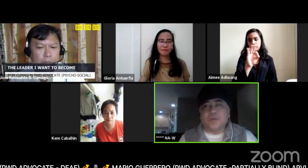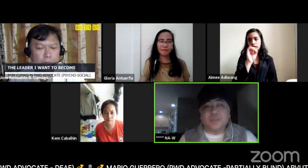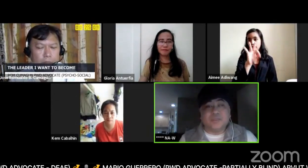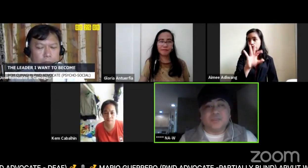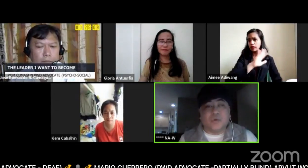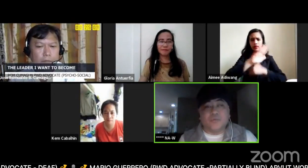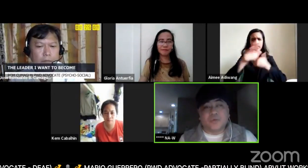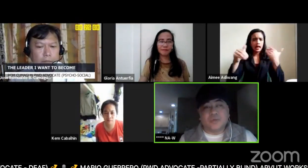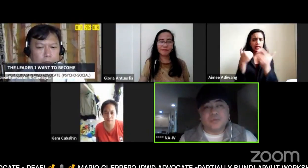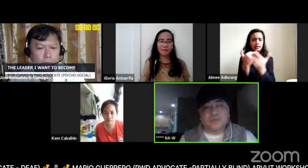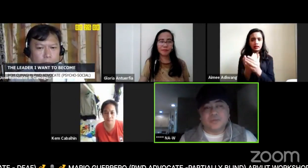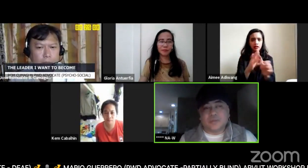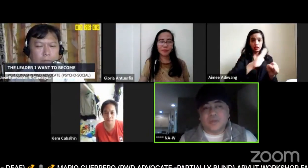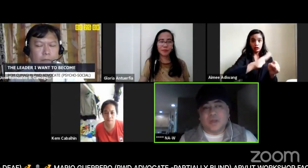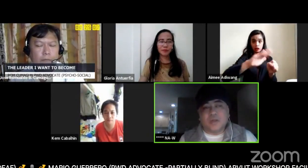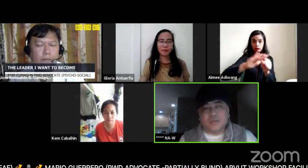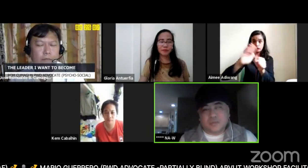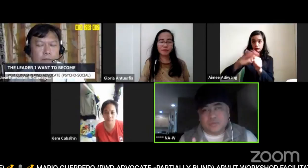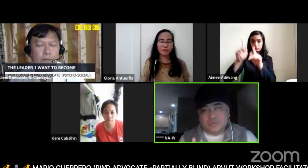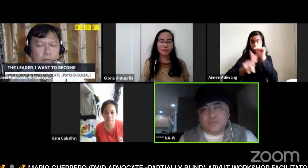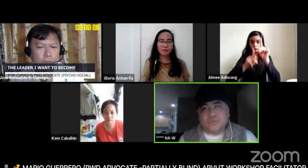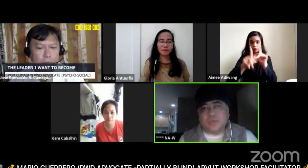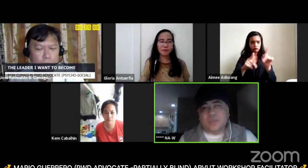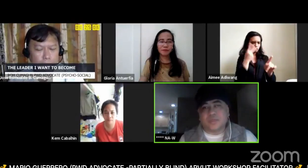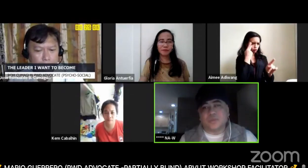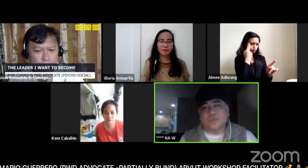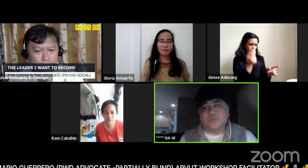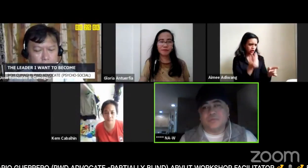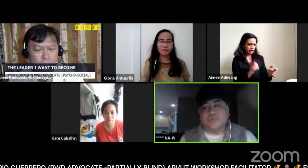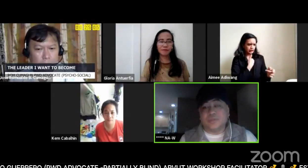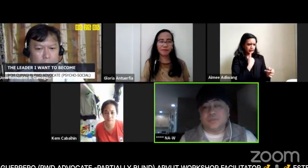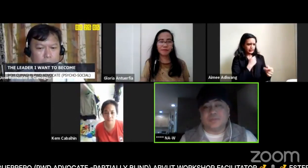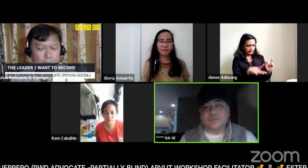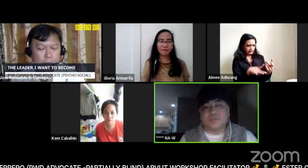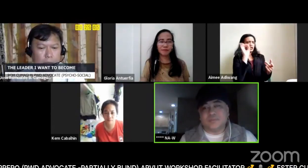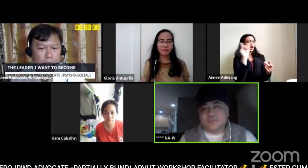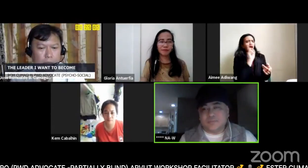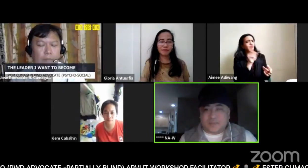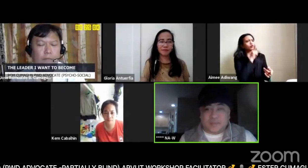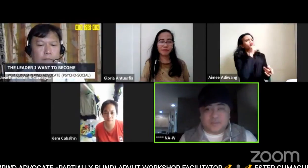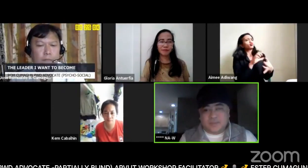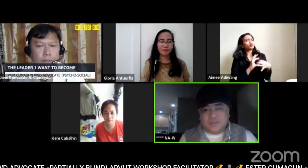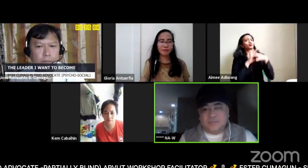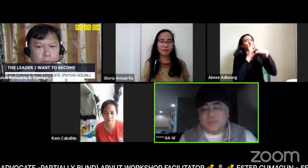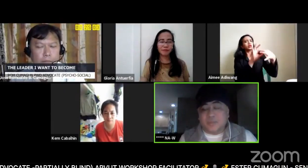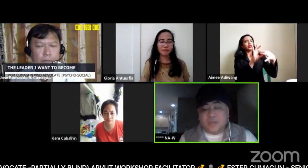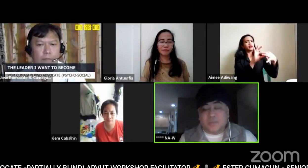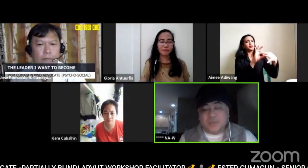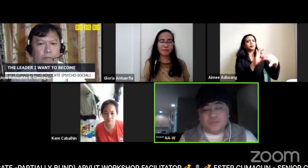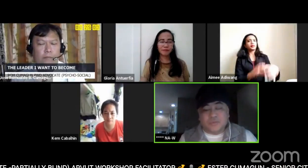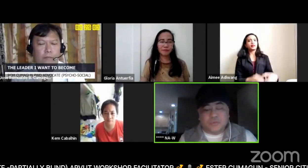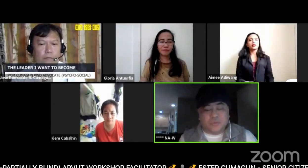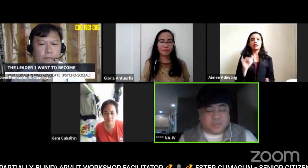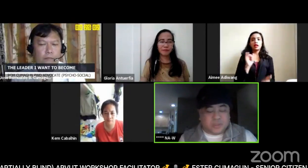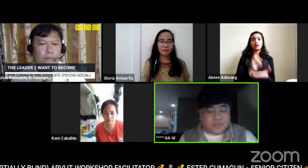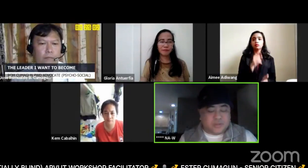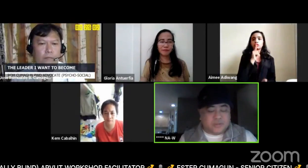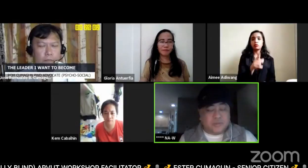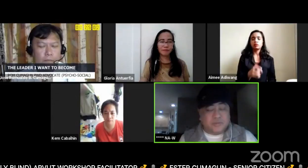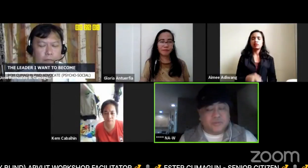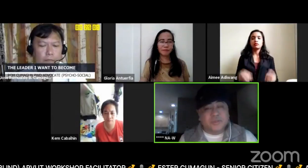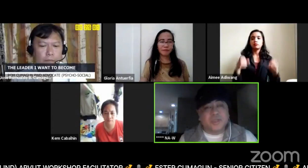enough people rediscover our true connection, which is actually marami na